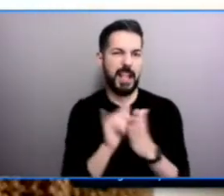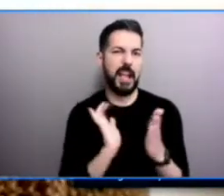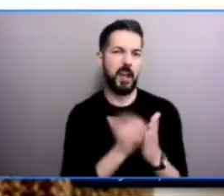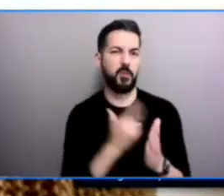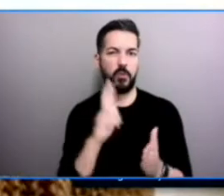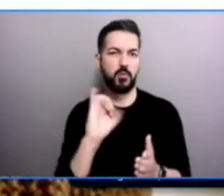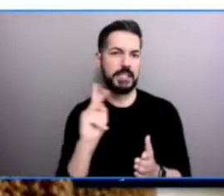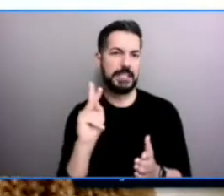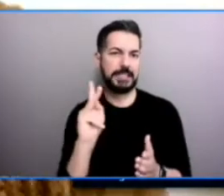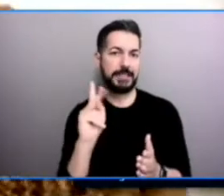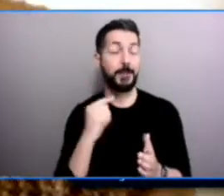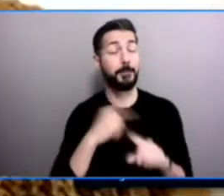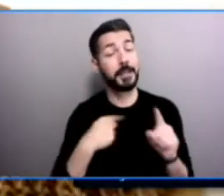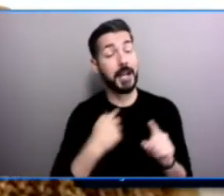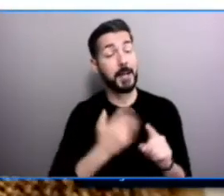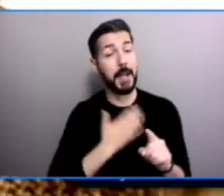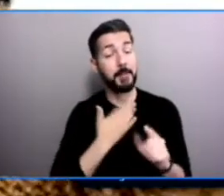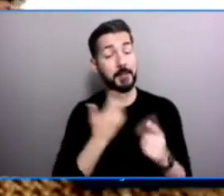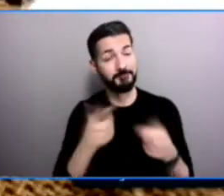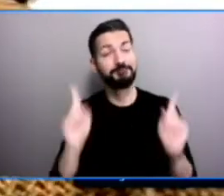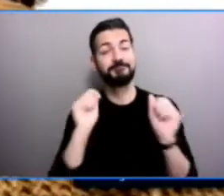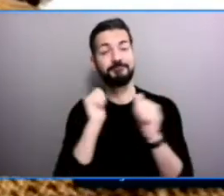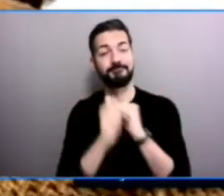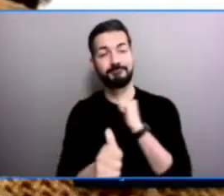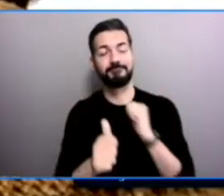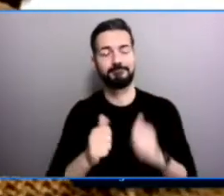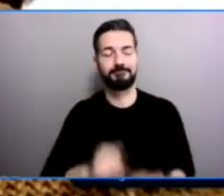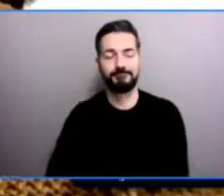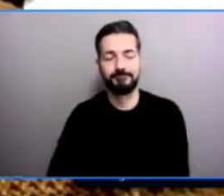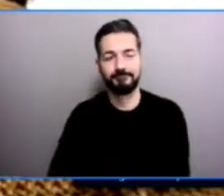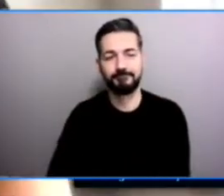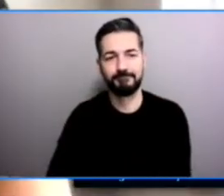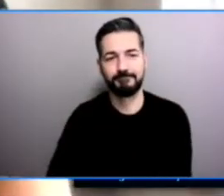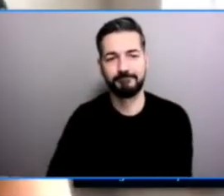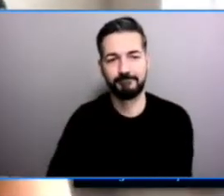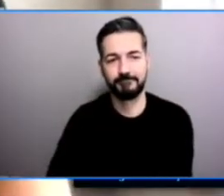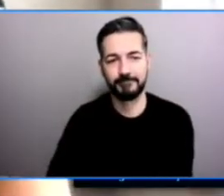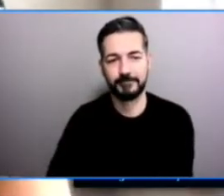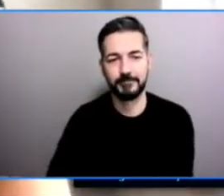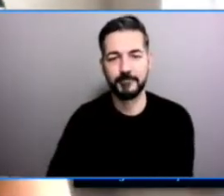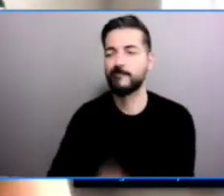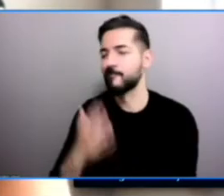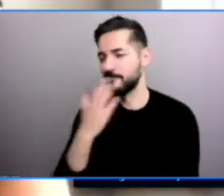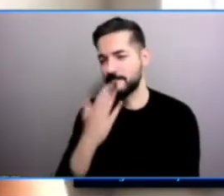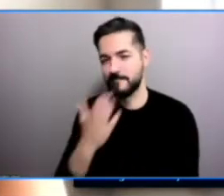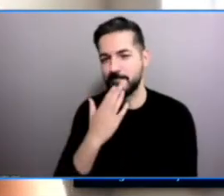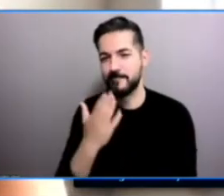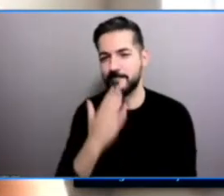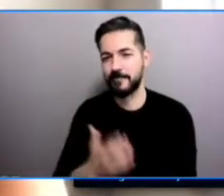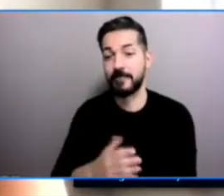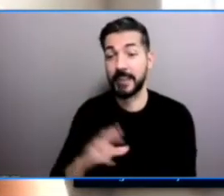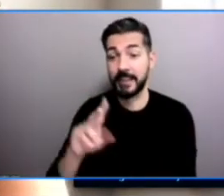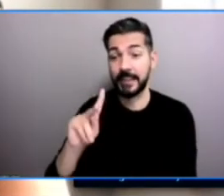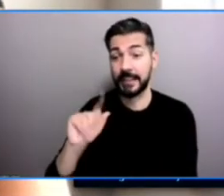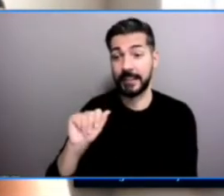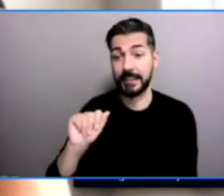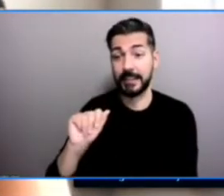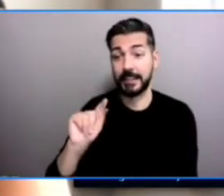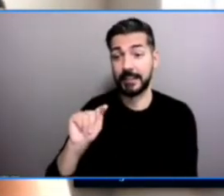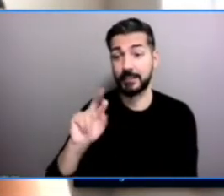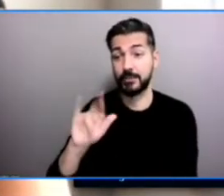hard to pull the plug on that legislative effort to defeat a really bad and dangerous bill. And honestly, the innovation